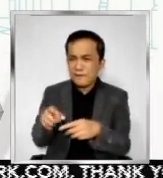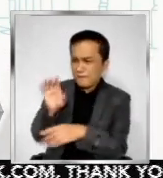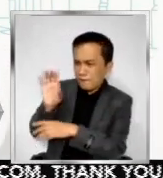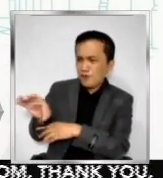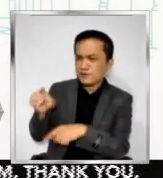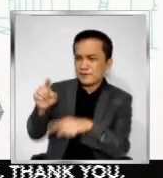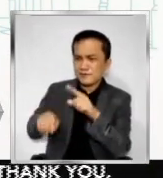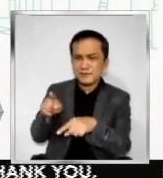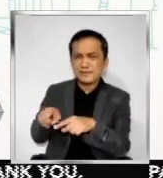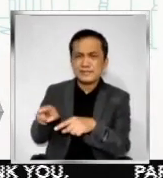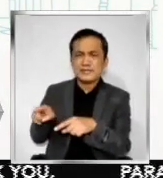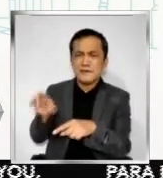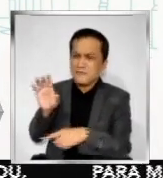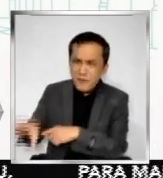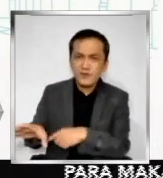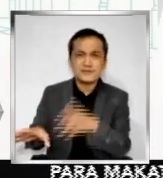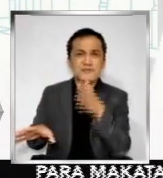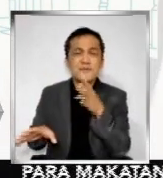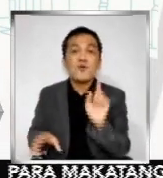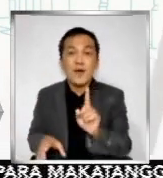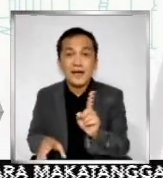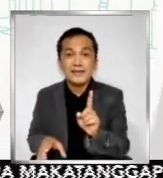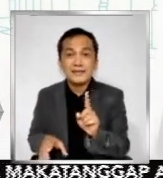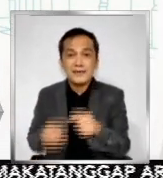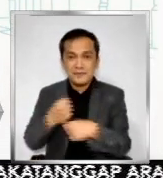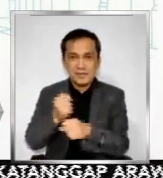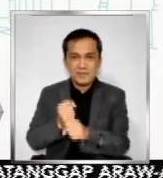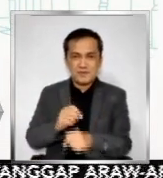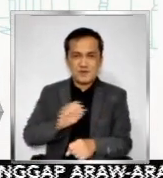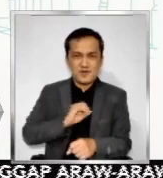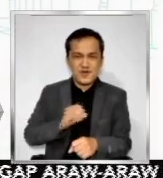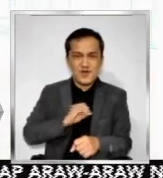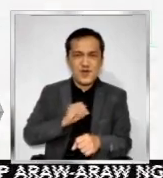I would force her mother to make me my own private batch.